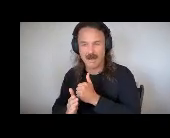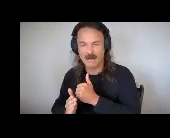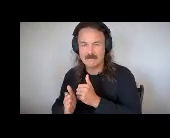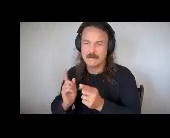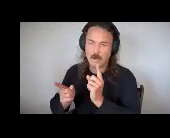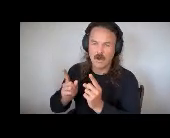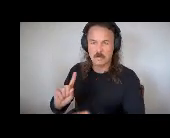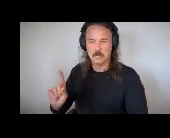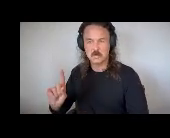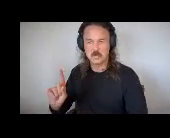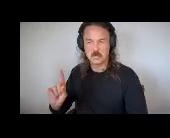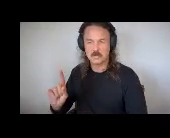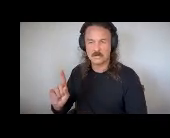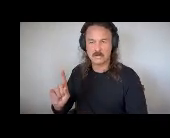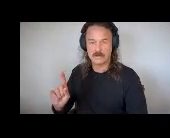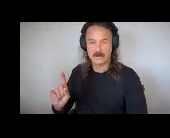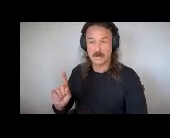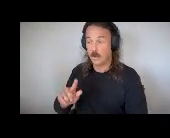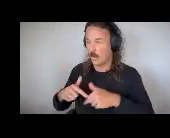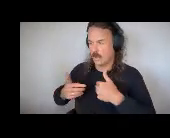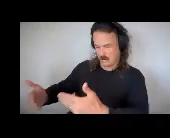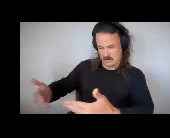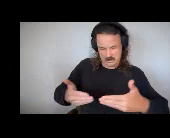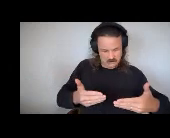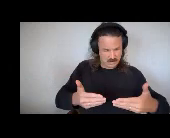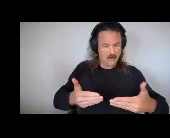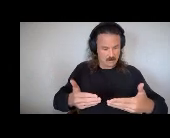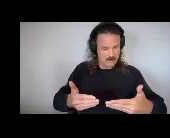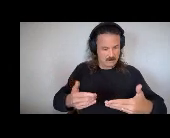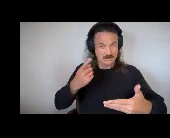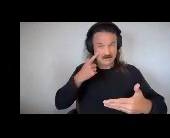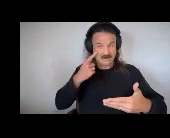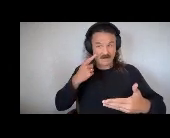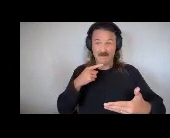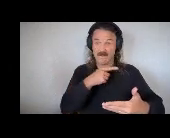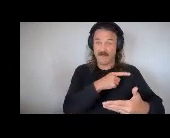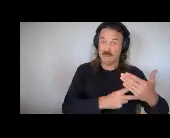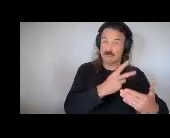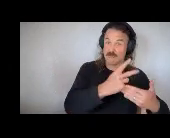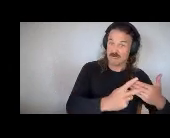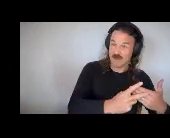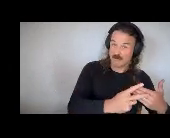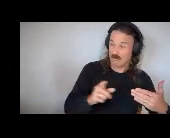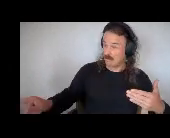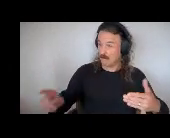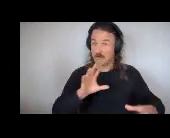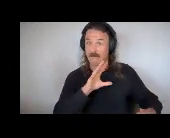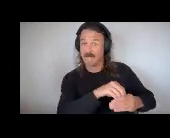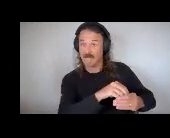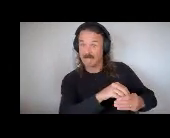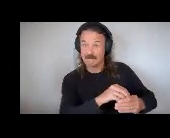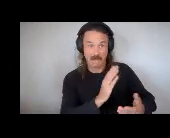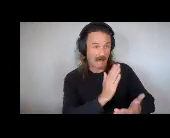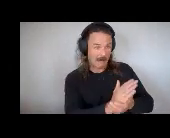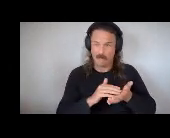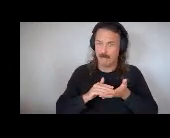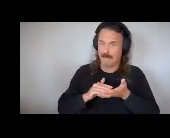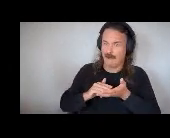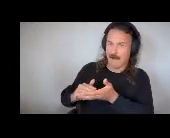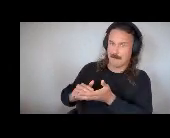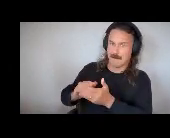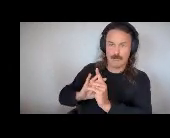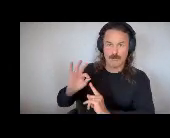it to be able to allow routine reporting of how programs of service and supports are affecting people's lives, hopefully